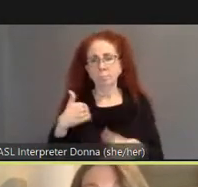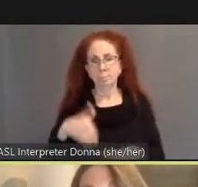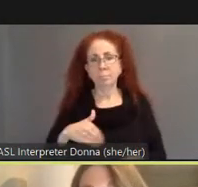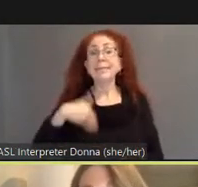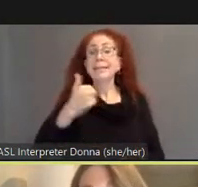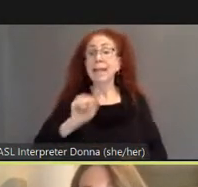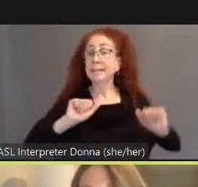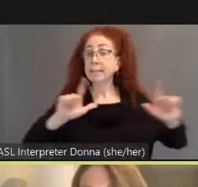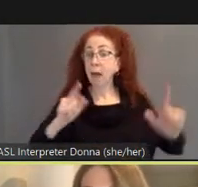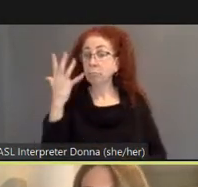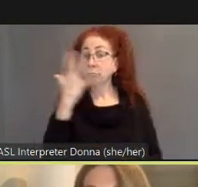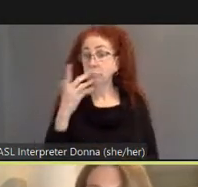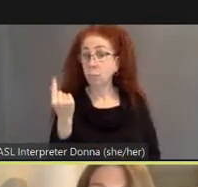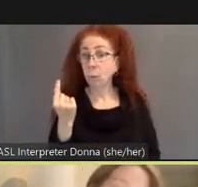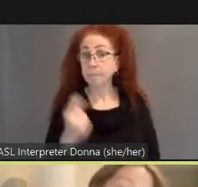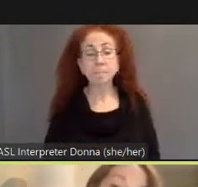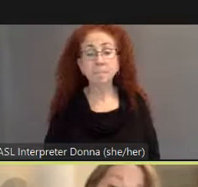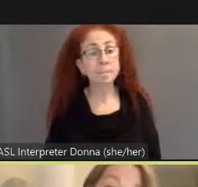next slide, this is